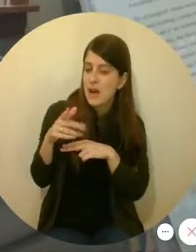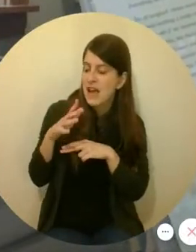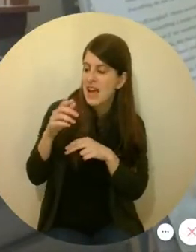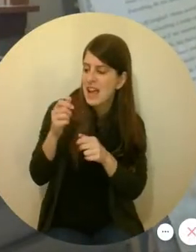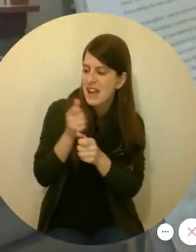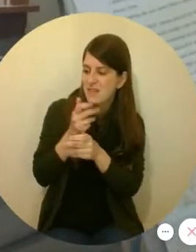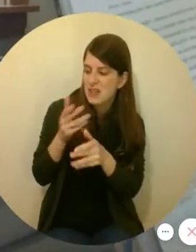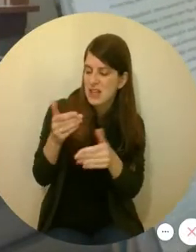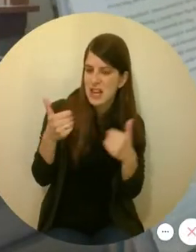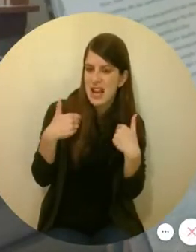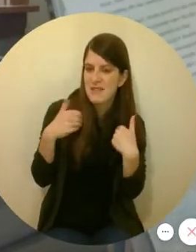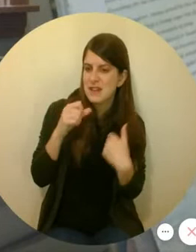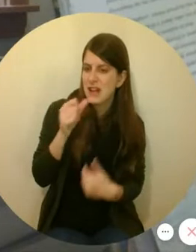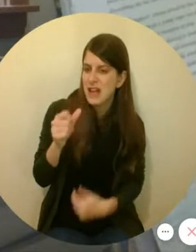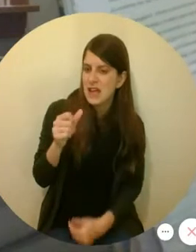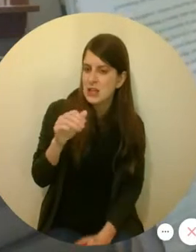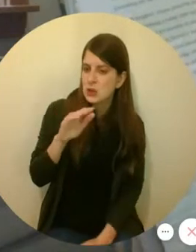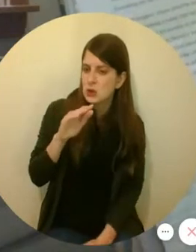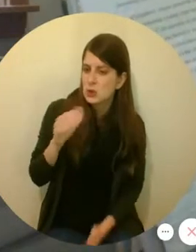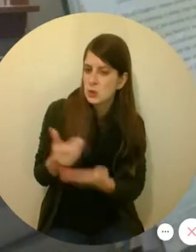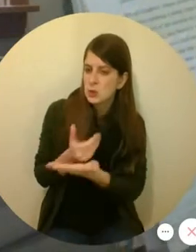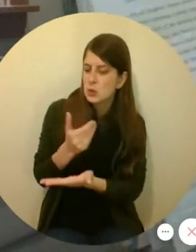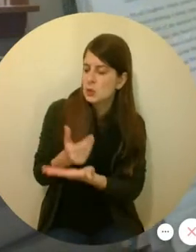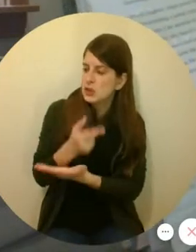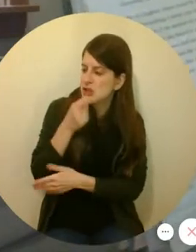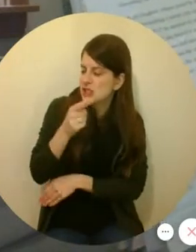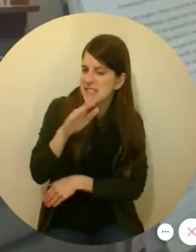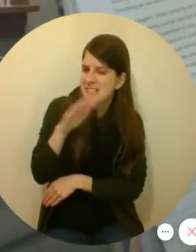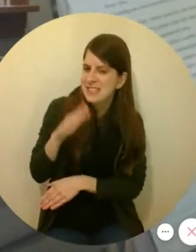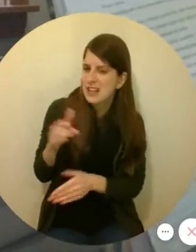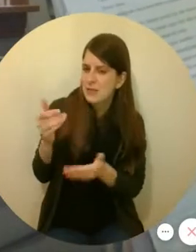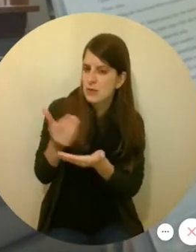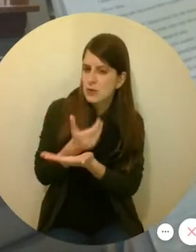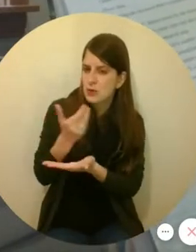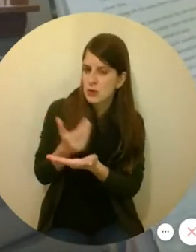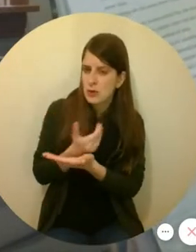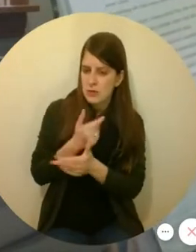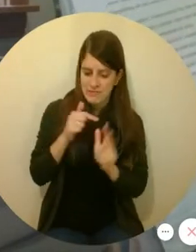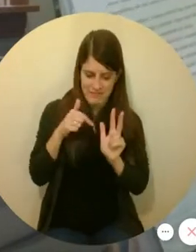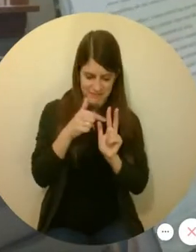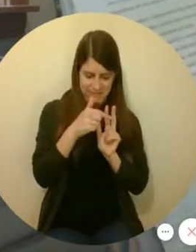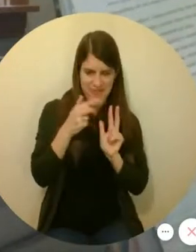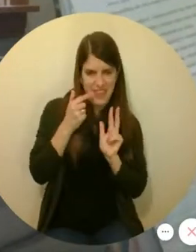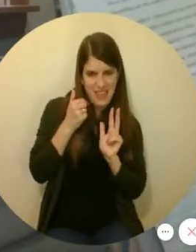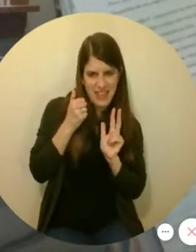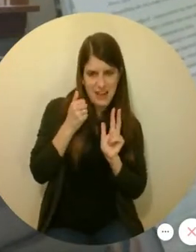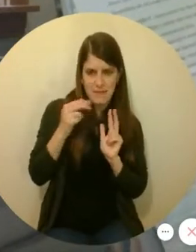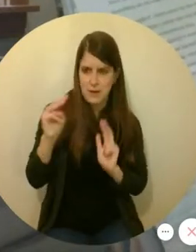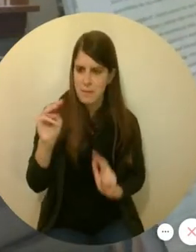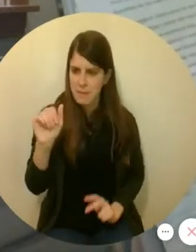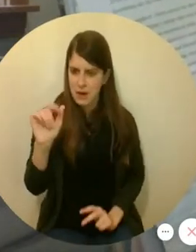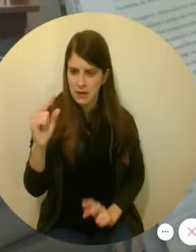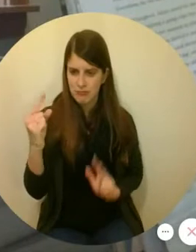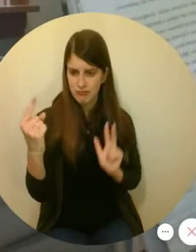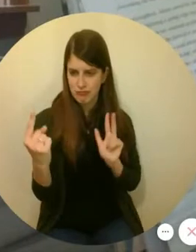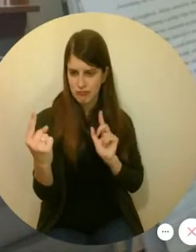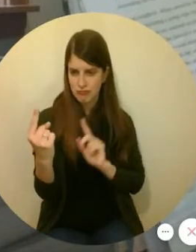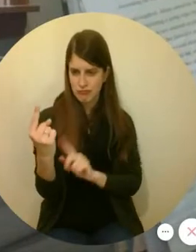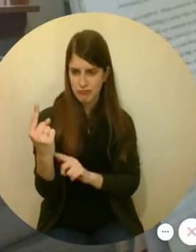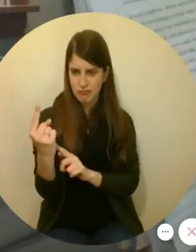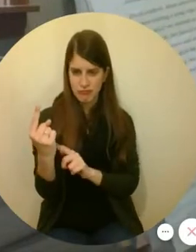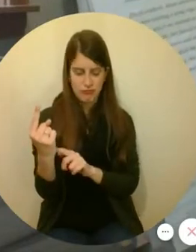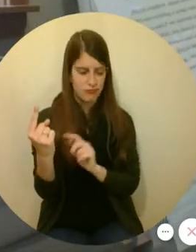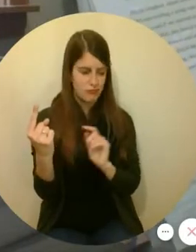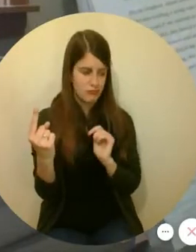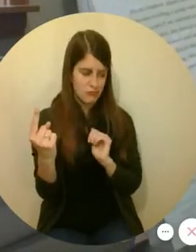store. We all laughed. Maya stood by the fence. She was holding a jump rope but did not come over to ask